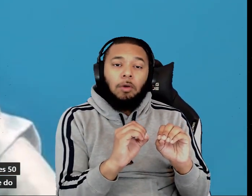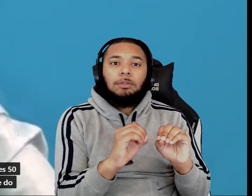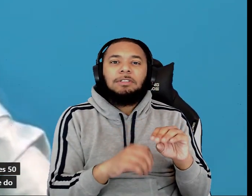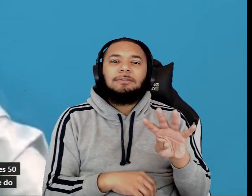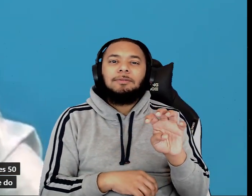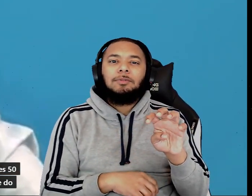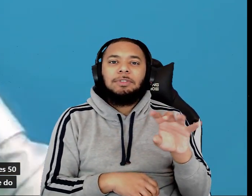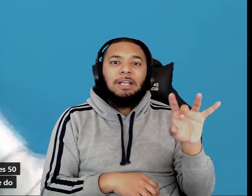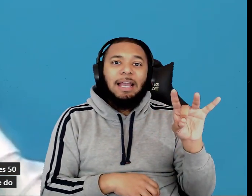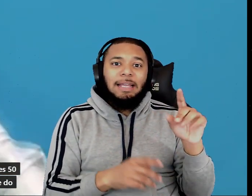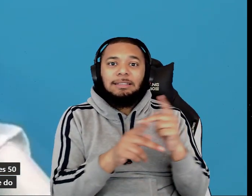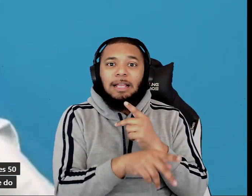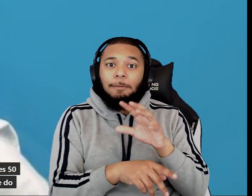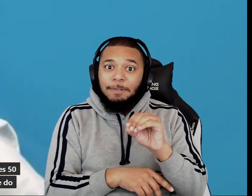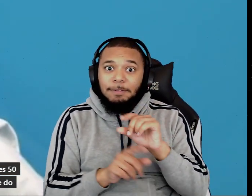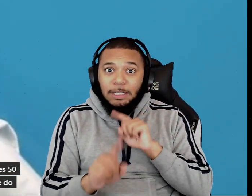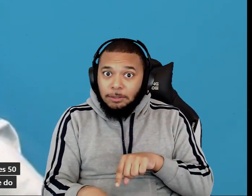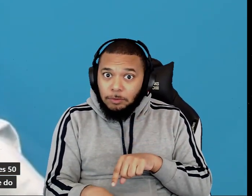8 times 50,